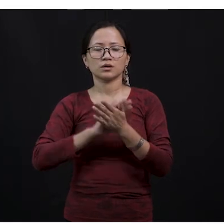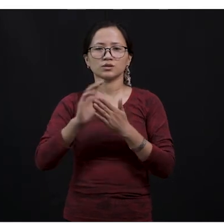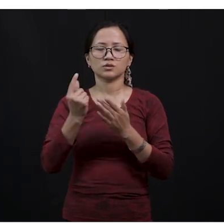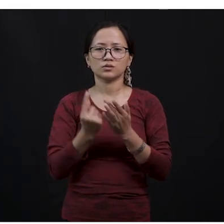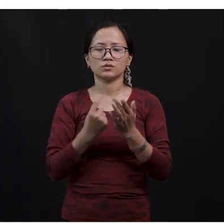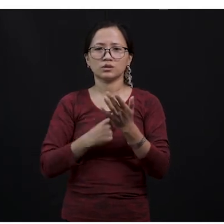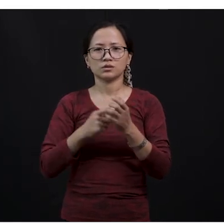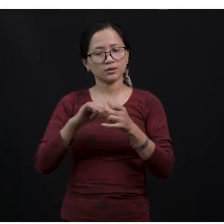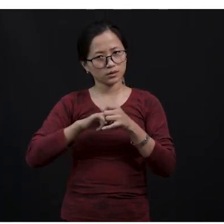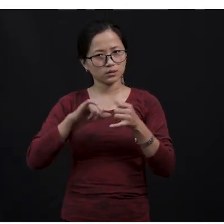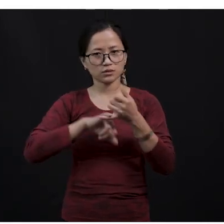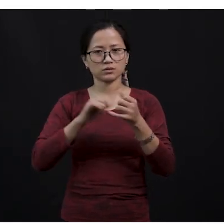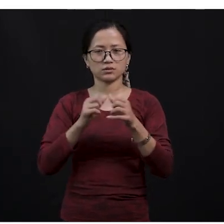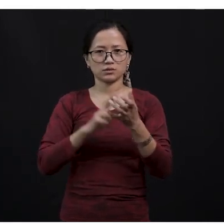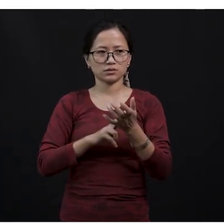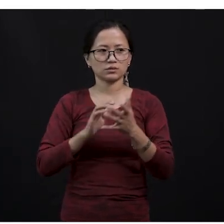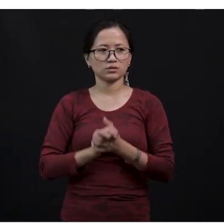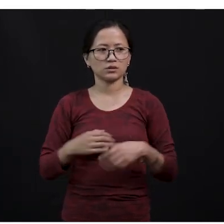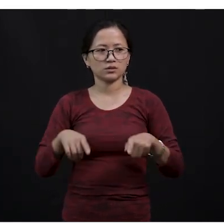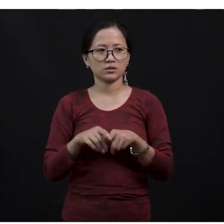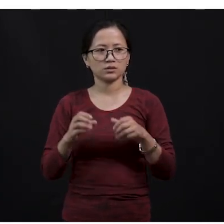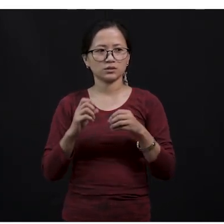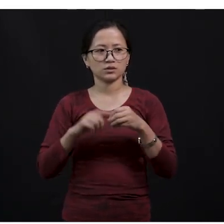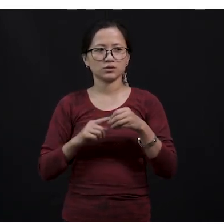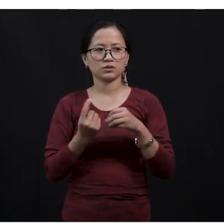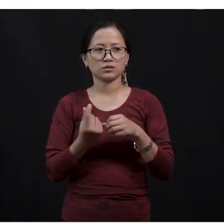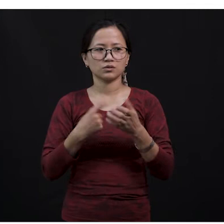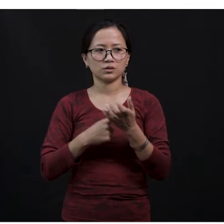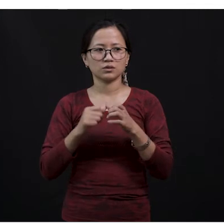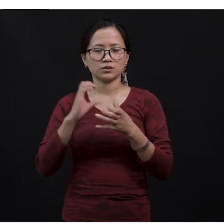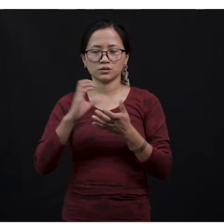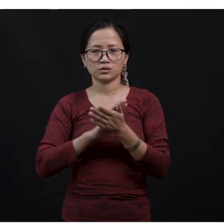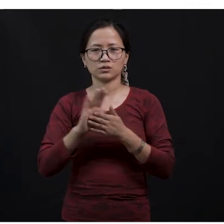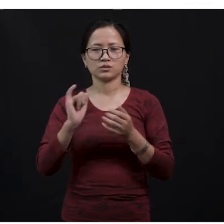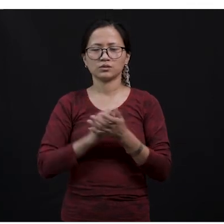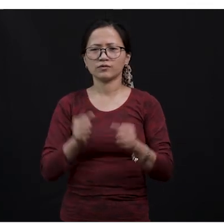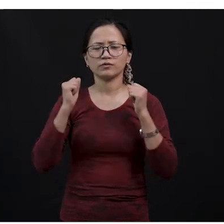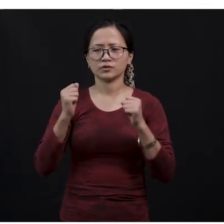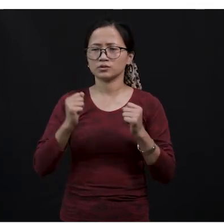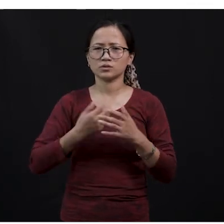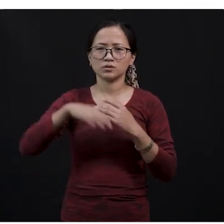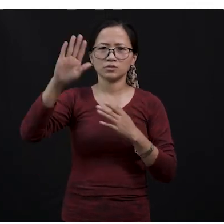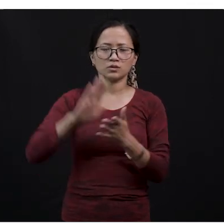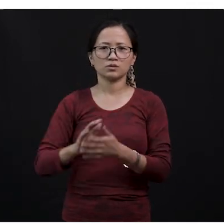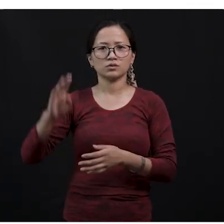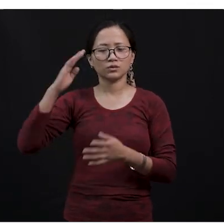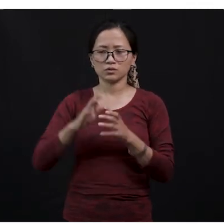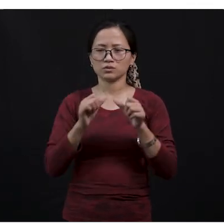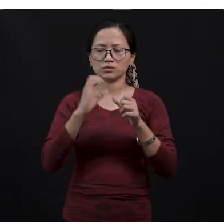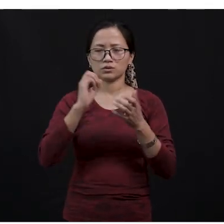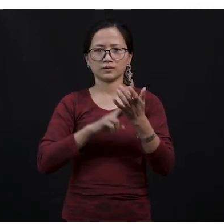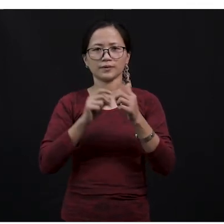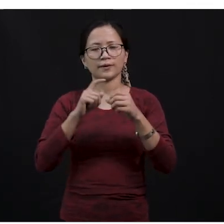were areas which were far off in Afghanistan, and it was very, very difficult to go and militarily conquer